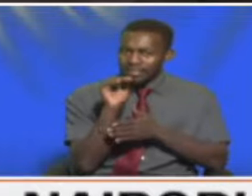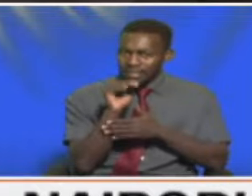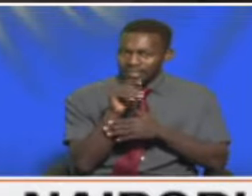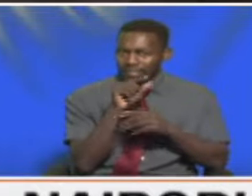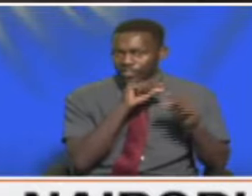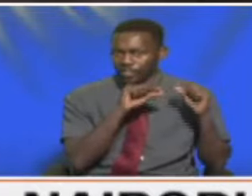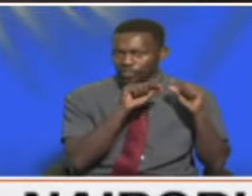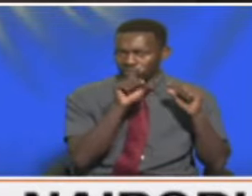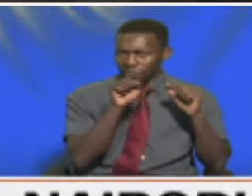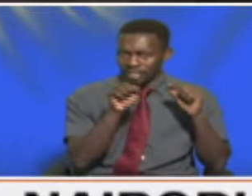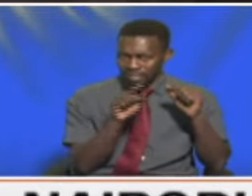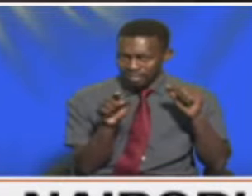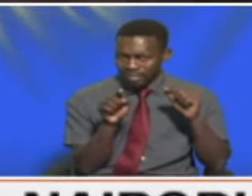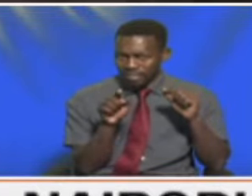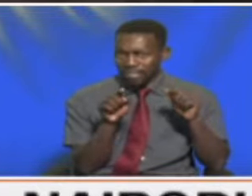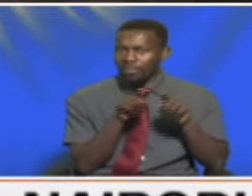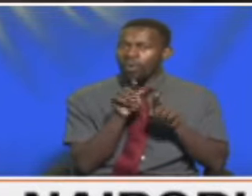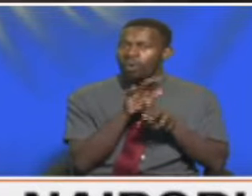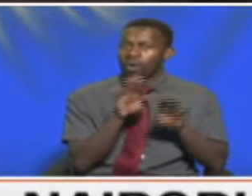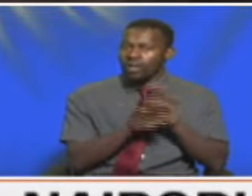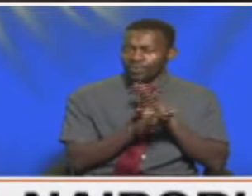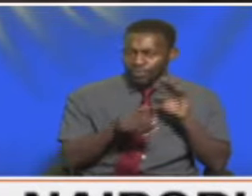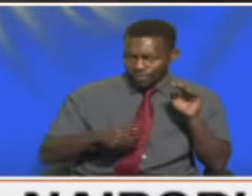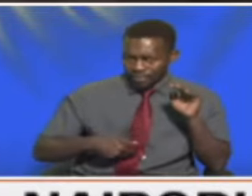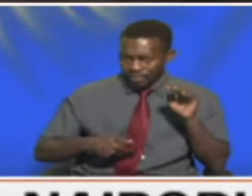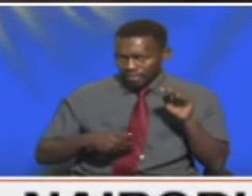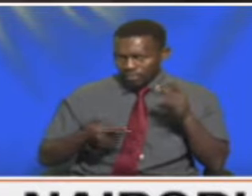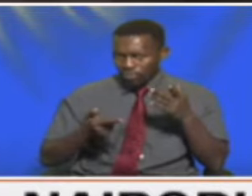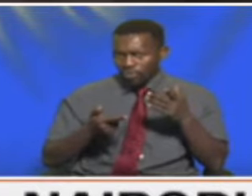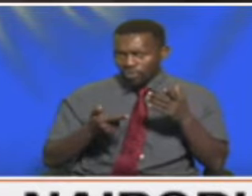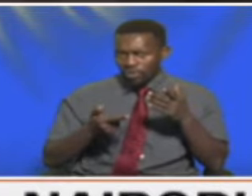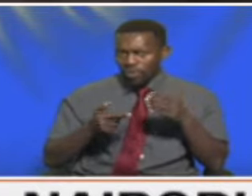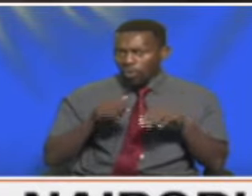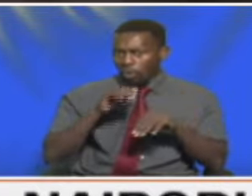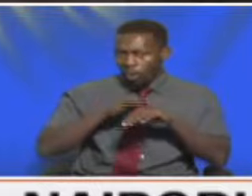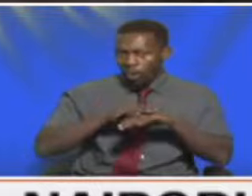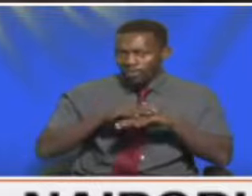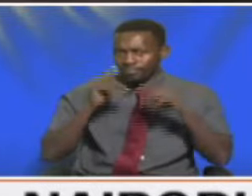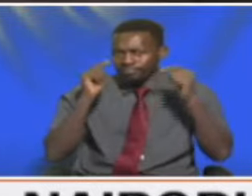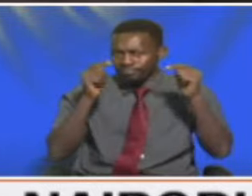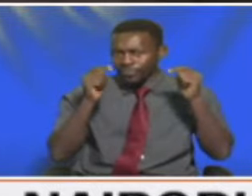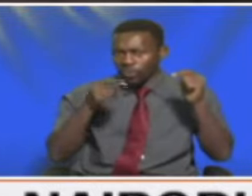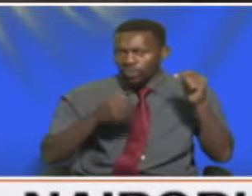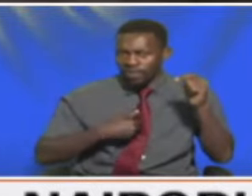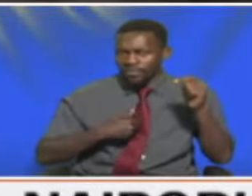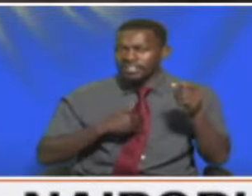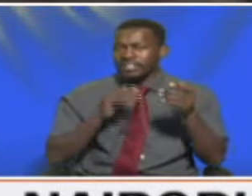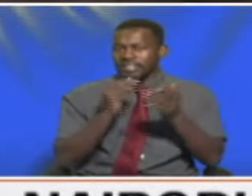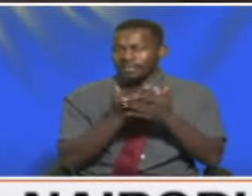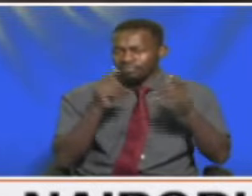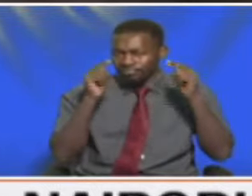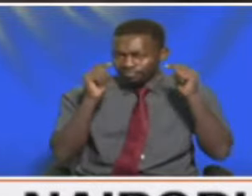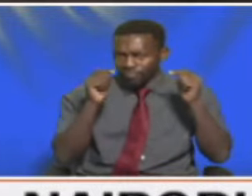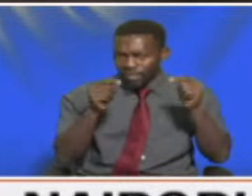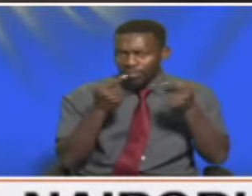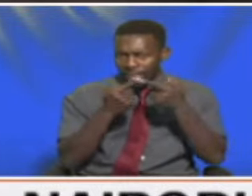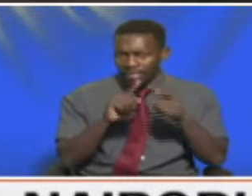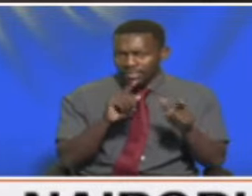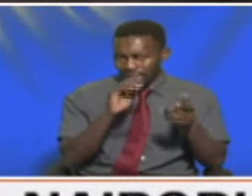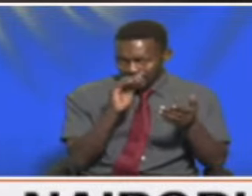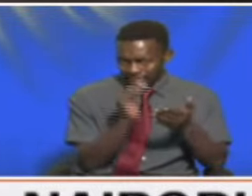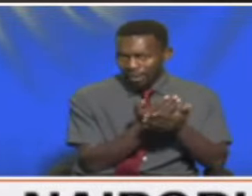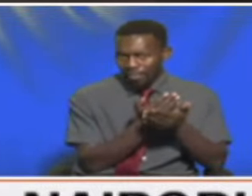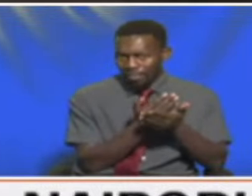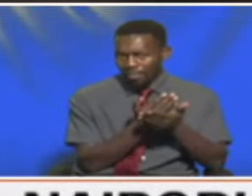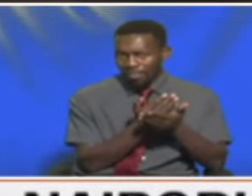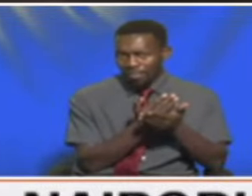Zs, and all youths who are on the demonstration. There were those who were genuinely coming to demonstrate for taxes, but there are a few elements